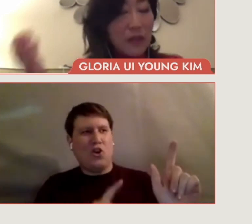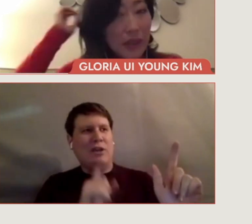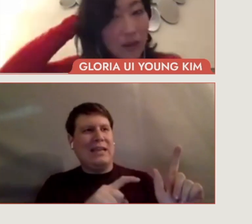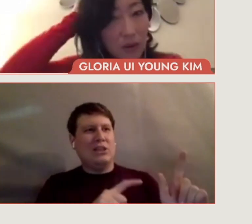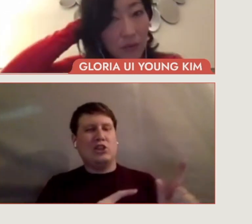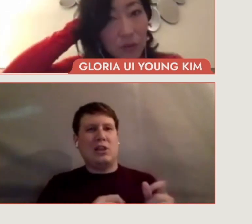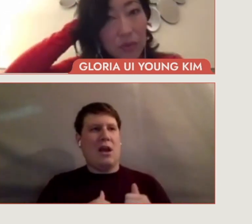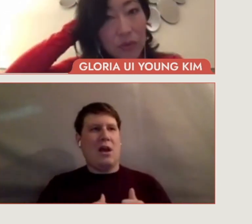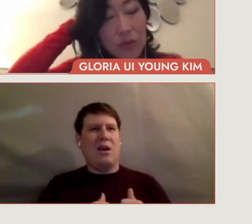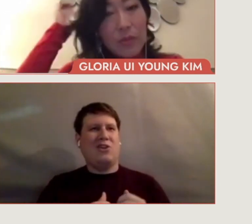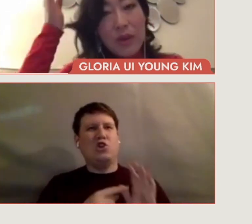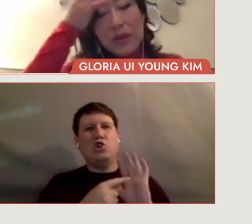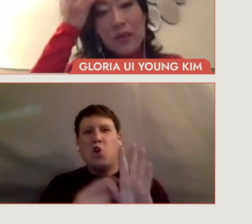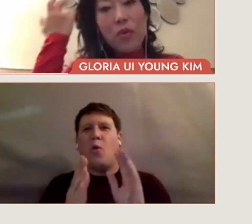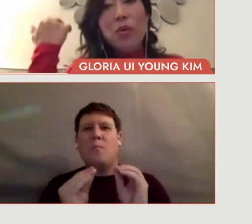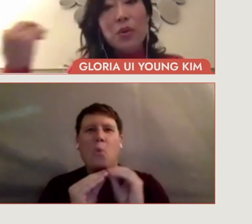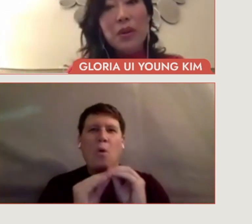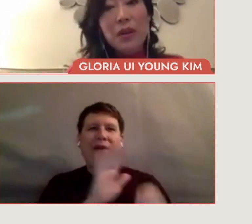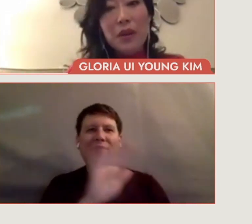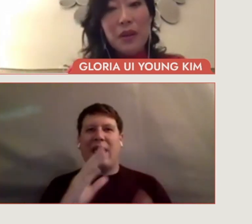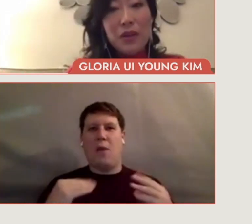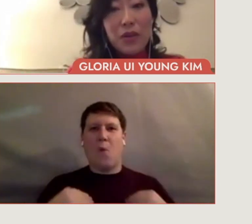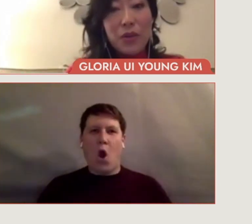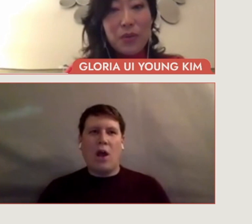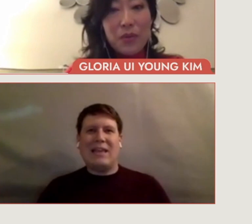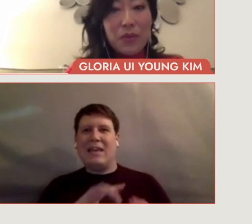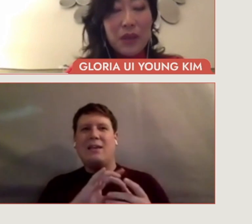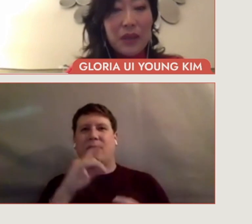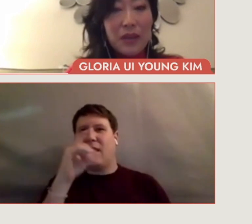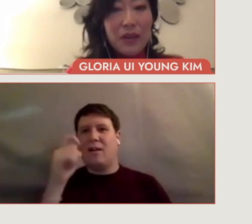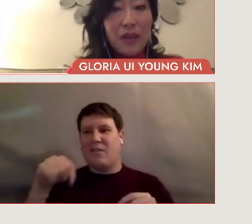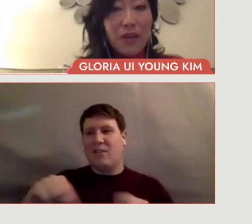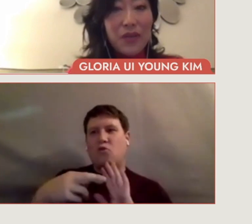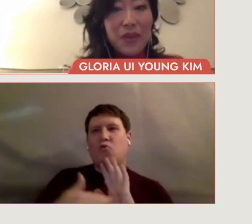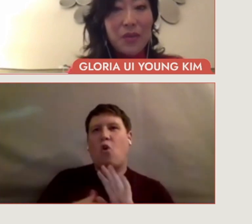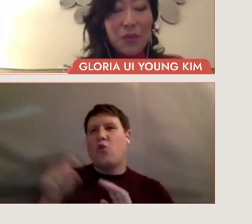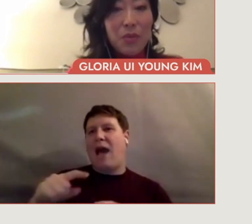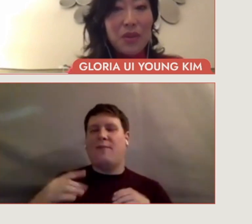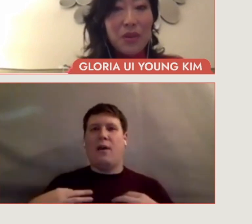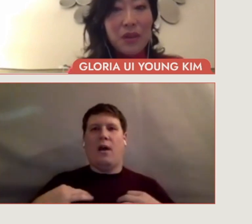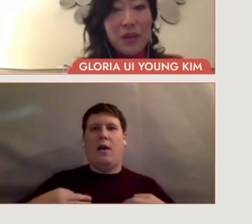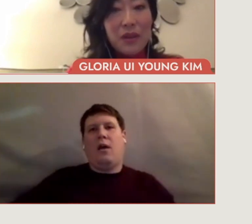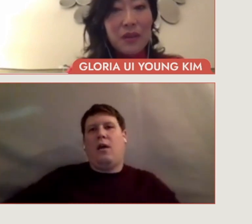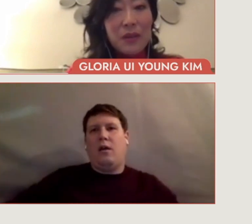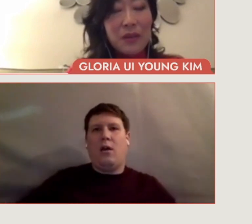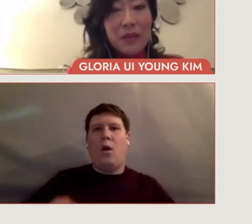flesh than they are comfortable doing because of a role. Like all of the women